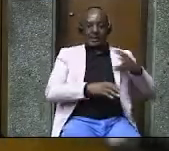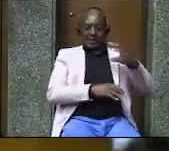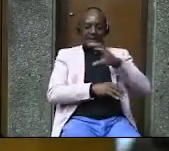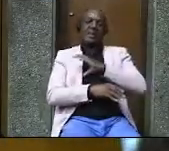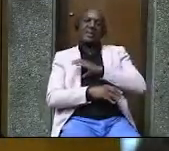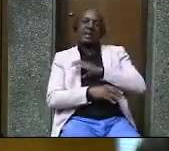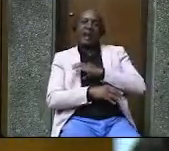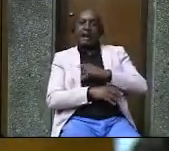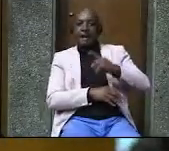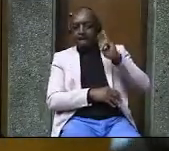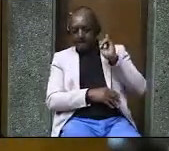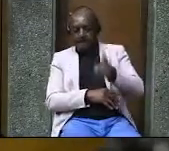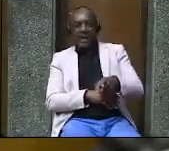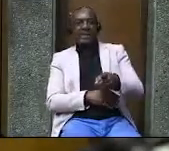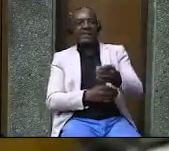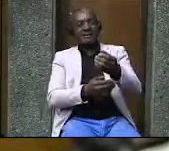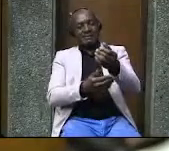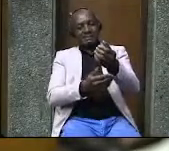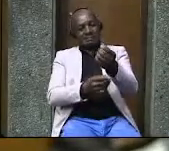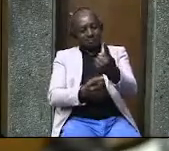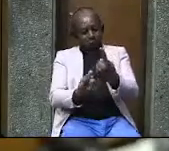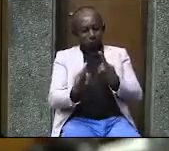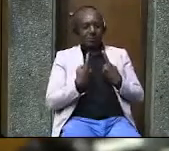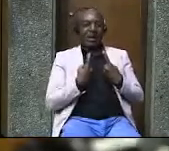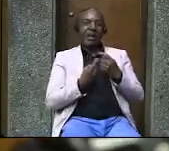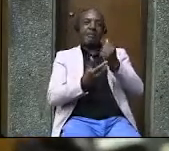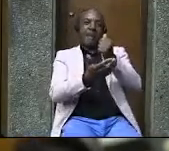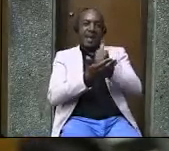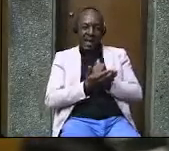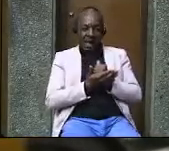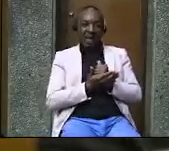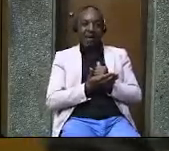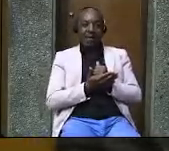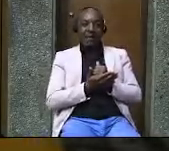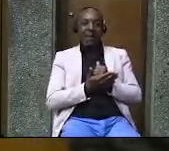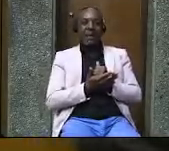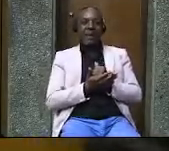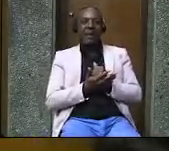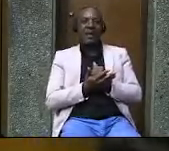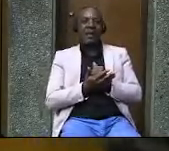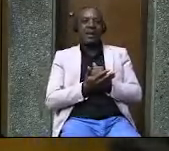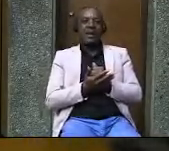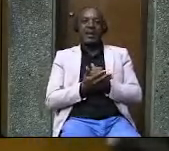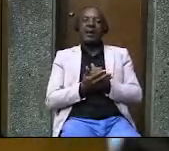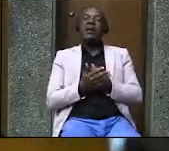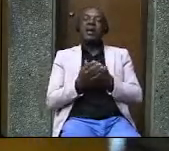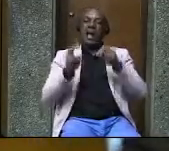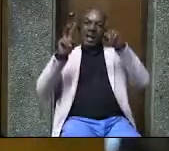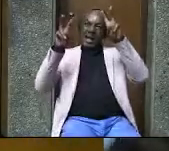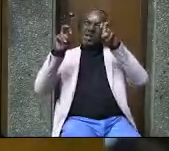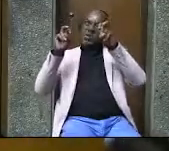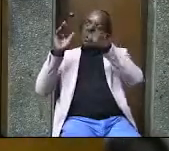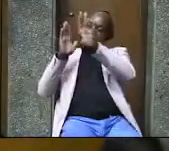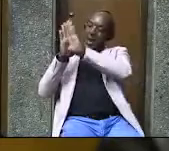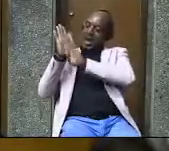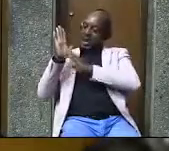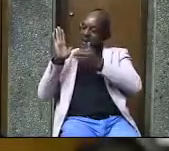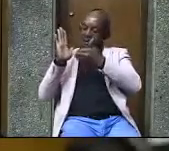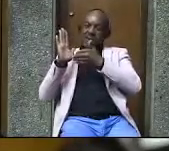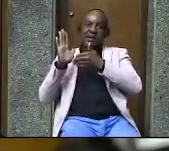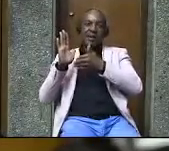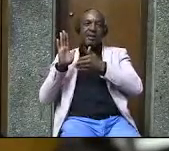nabo bazosiza ukuthi senze njani so about the bill bakufuna ukuthi sizwe sizofundiswa